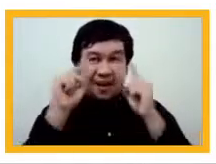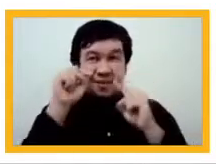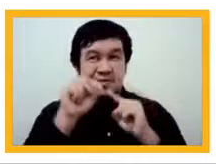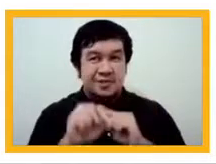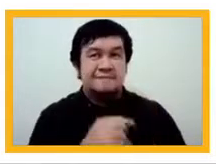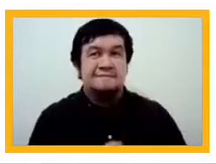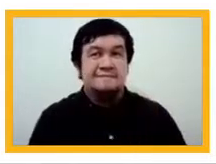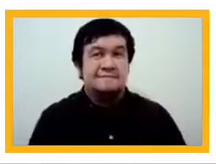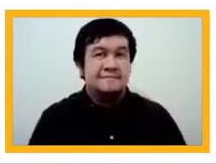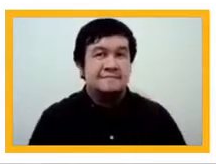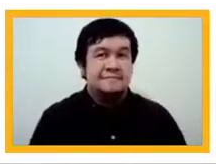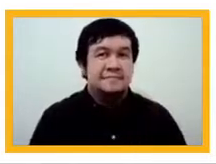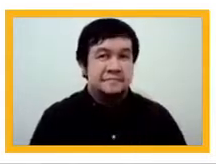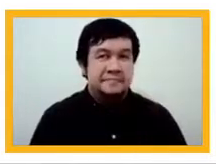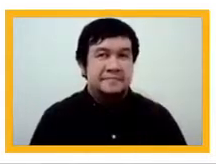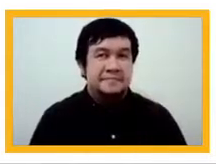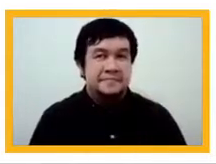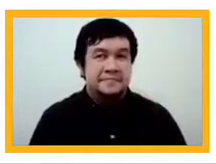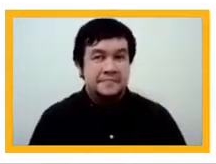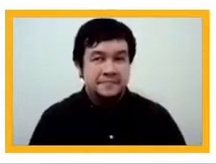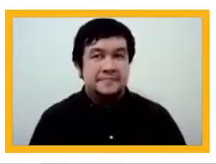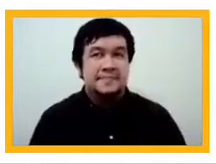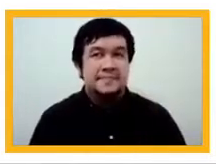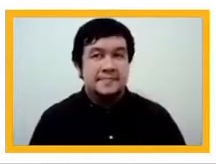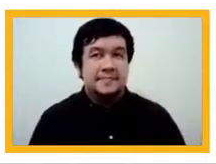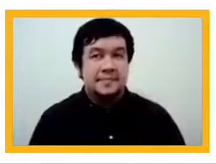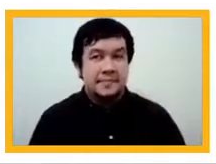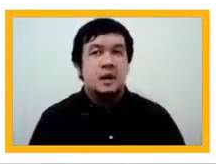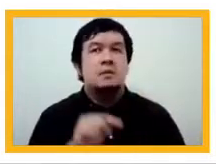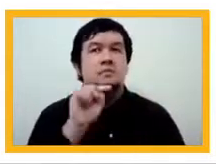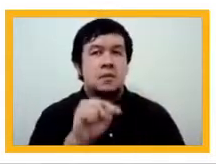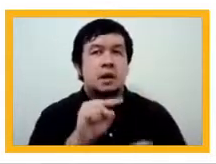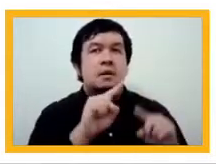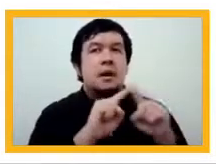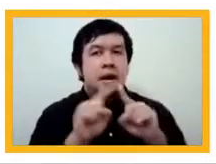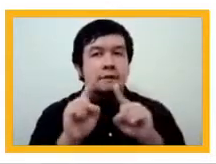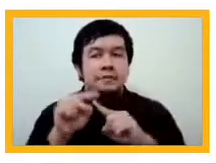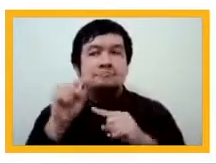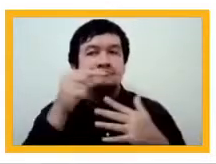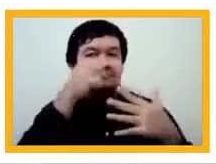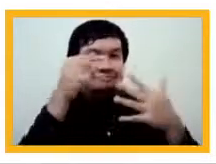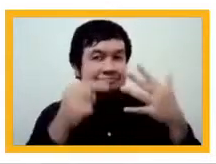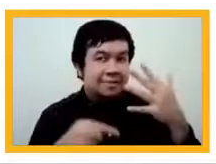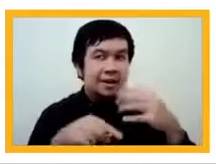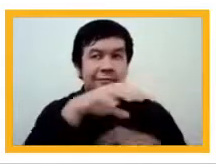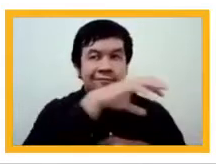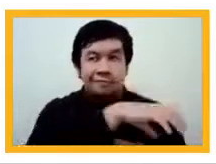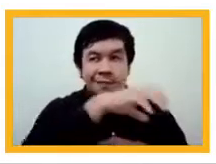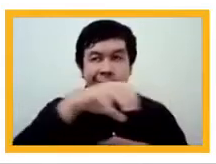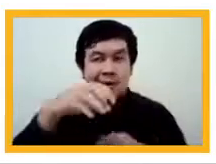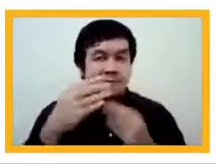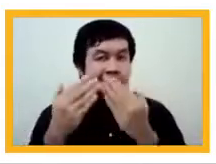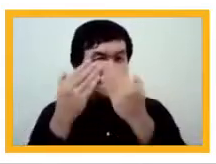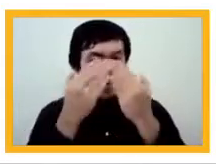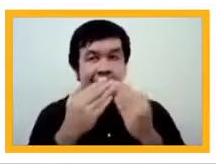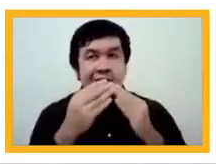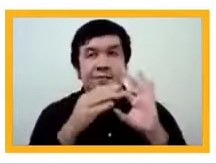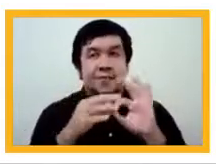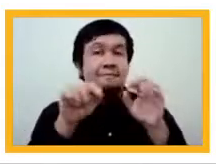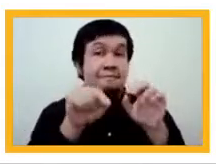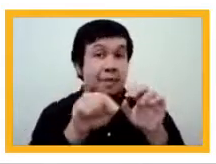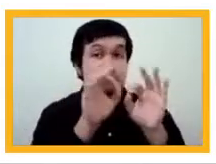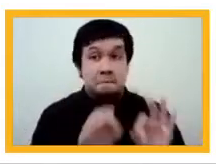open innovation platform mentioned by Dr. Pham is all relevant for thinking about this new mode of